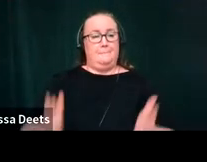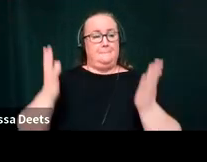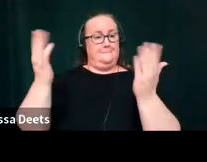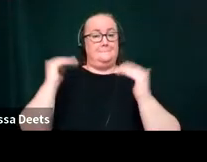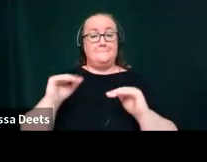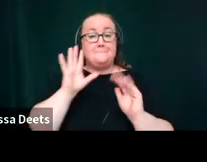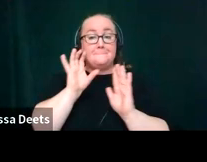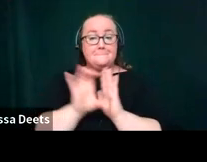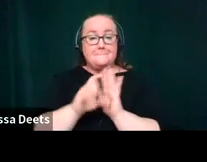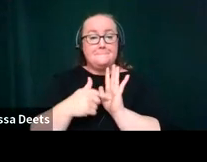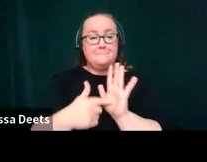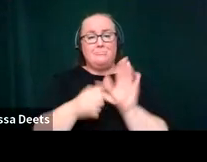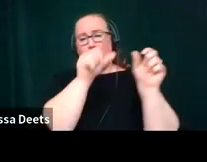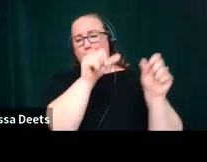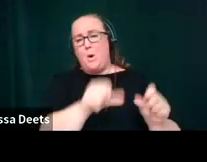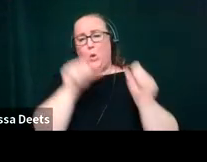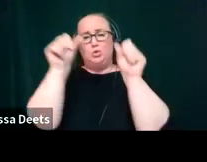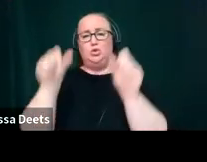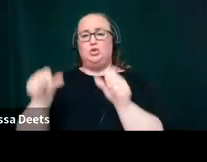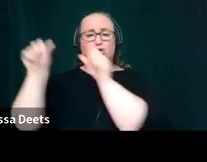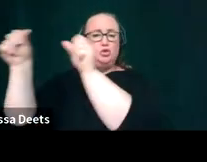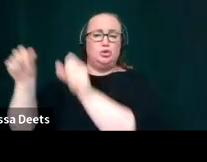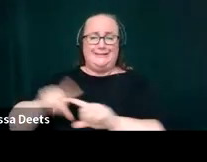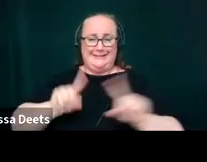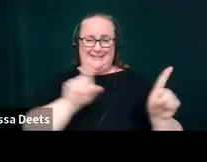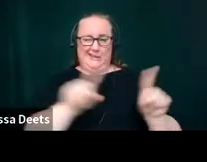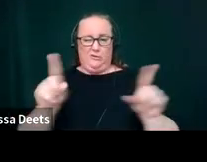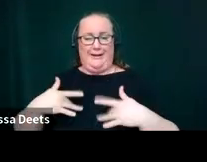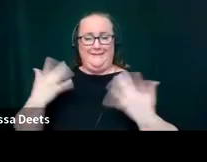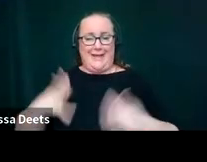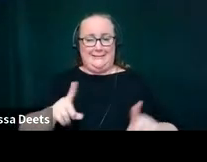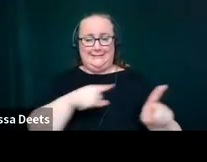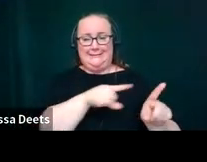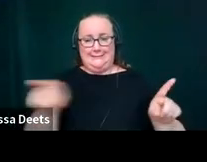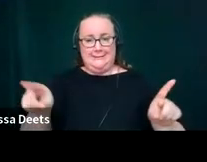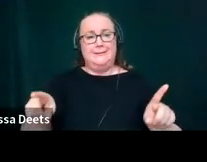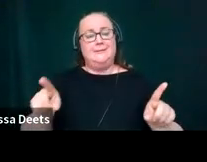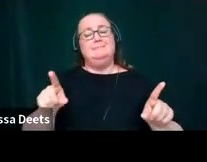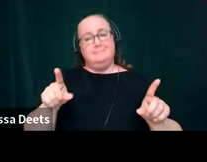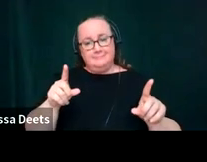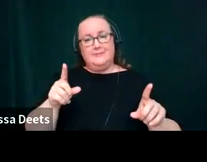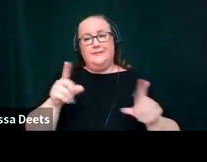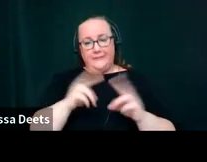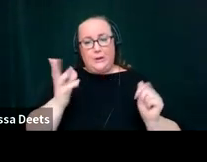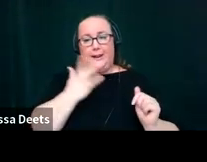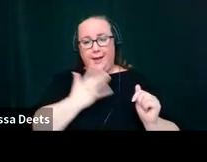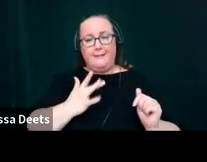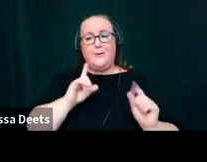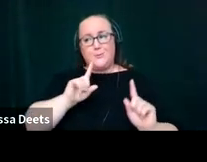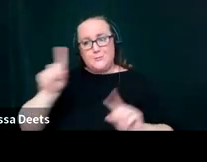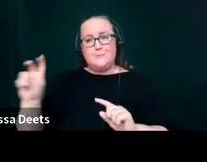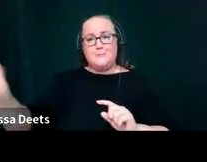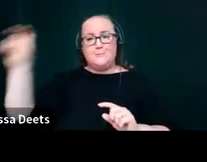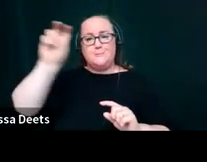This slide shows posters from various events. I am very fortunate to travel around the country to talk